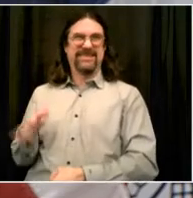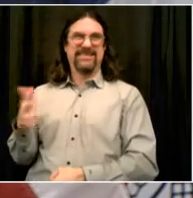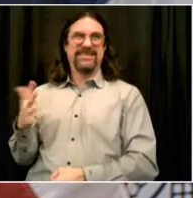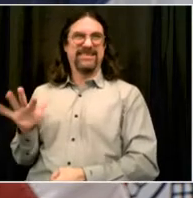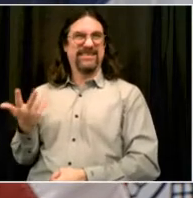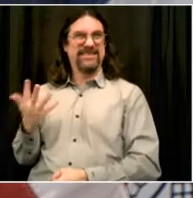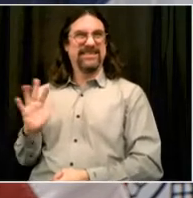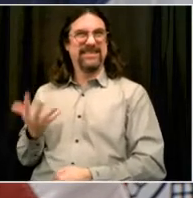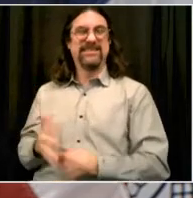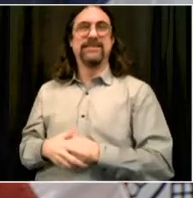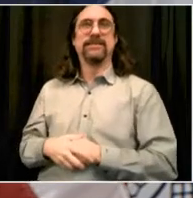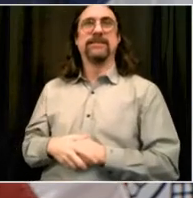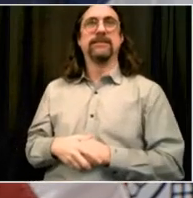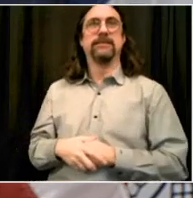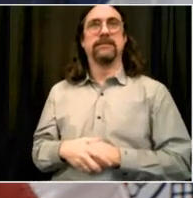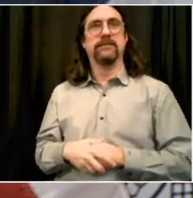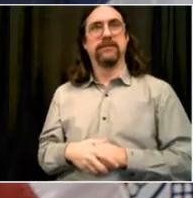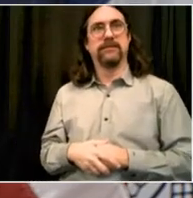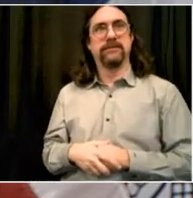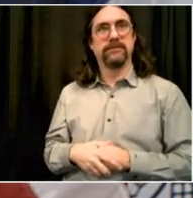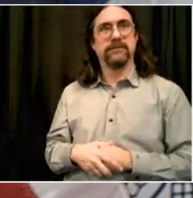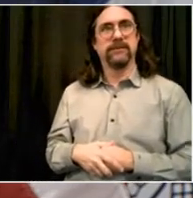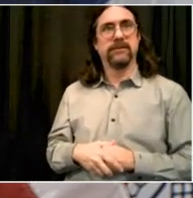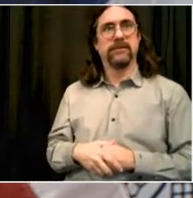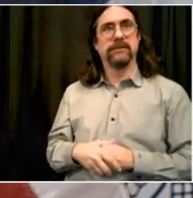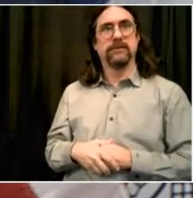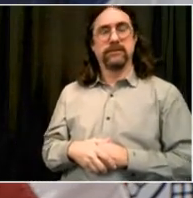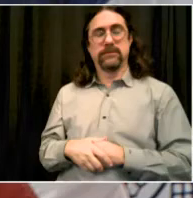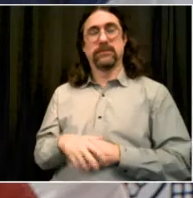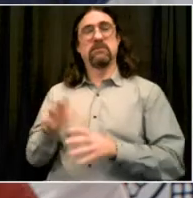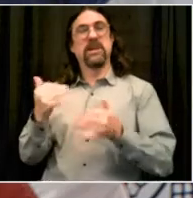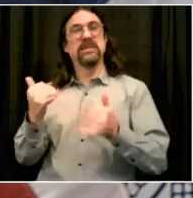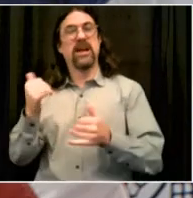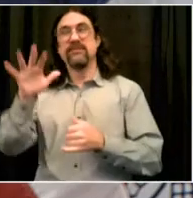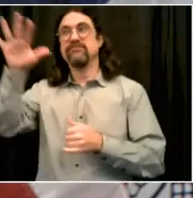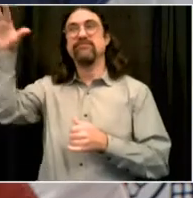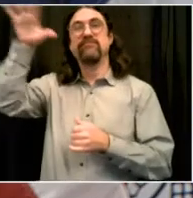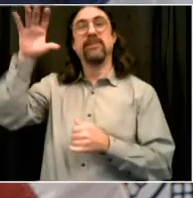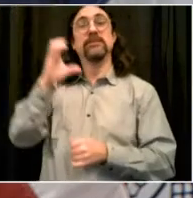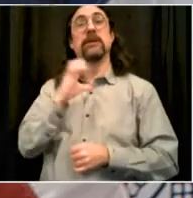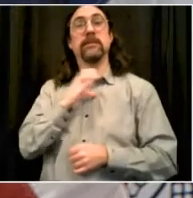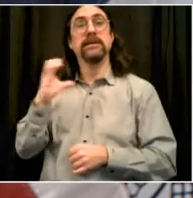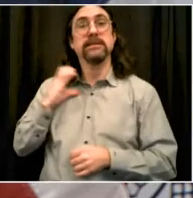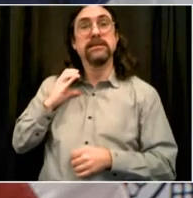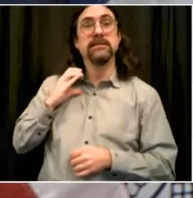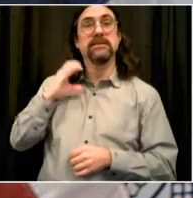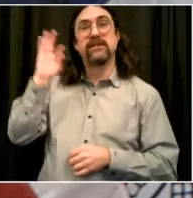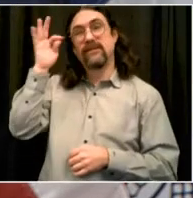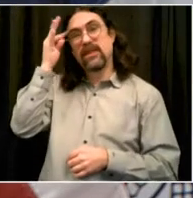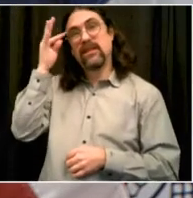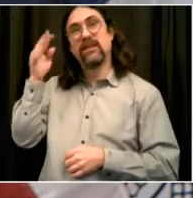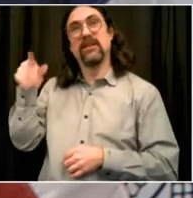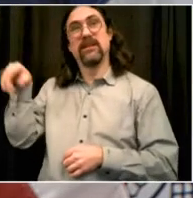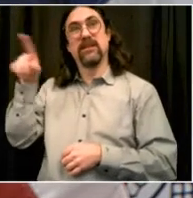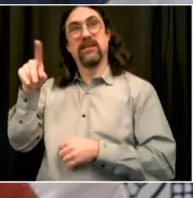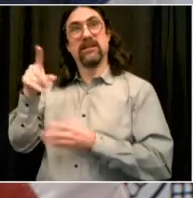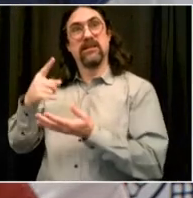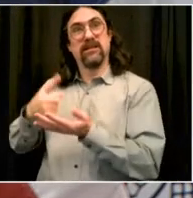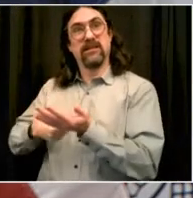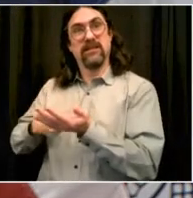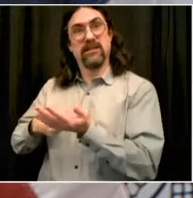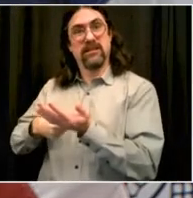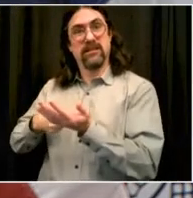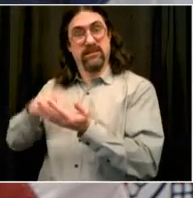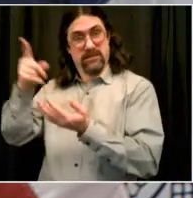have absolute confidence in the Biden administration. My problem is I'm struggling to have confidence in the Senate because I'm not